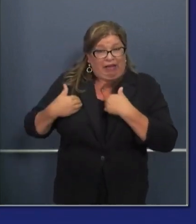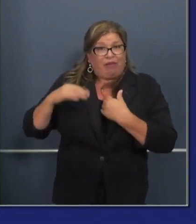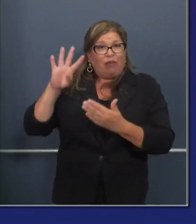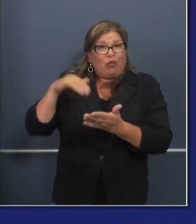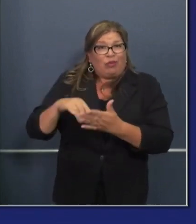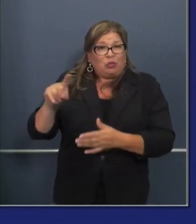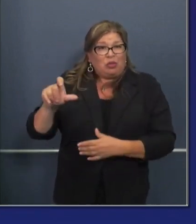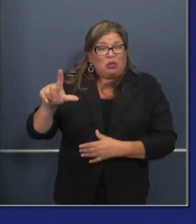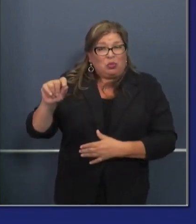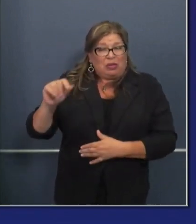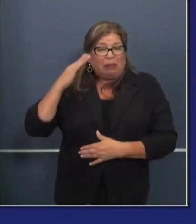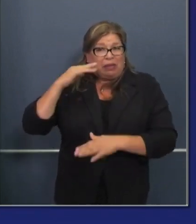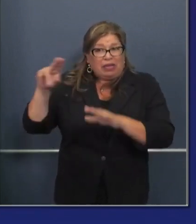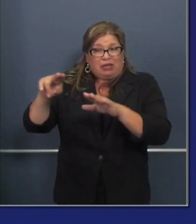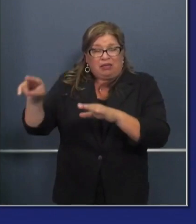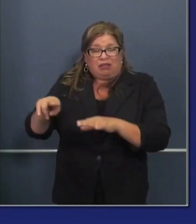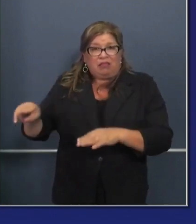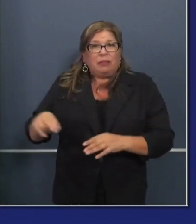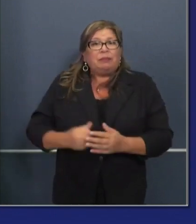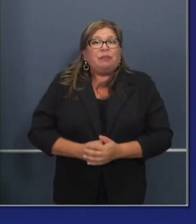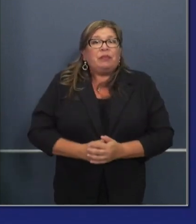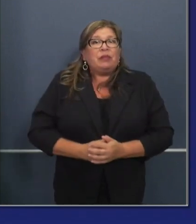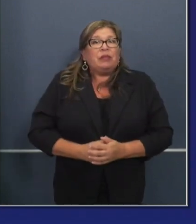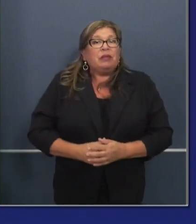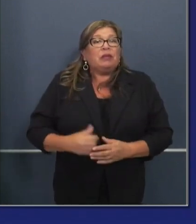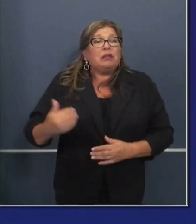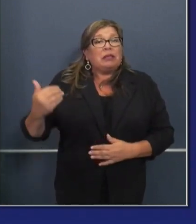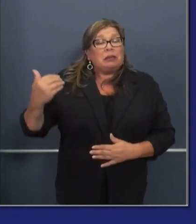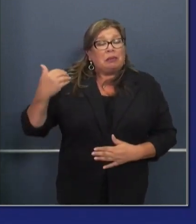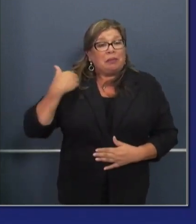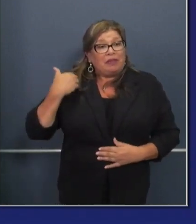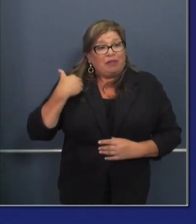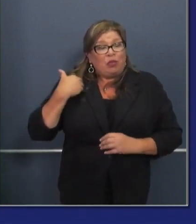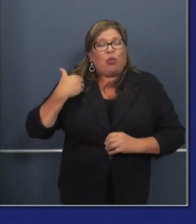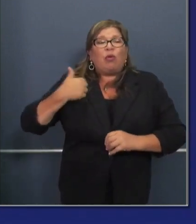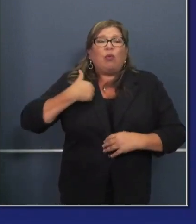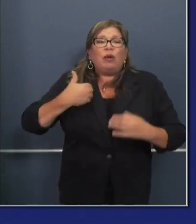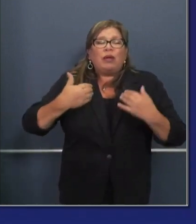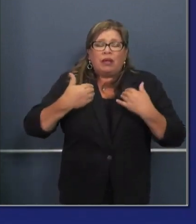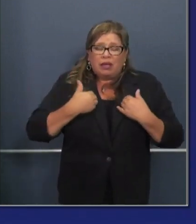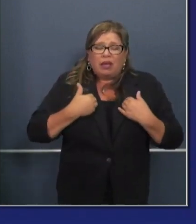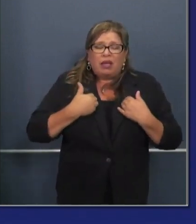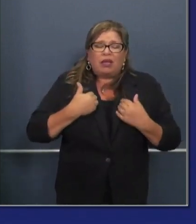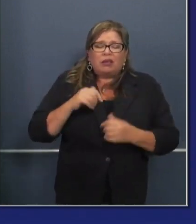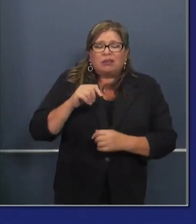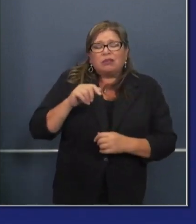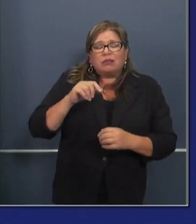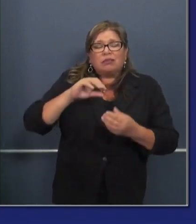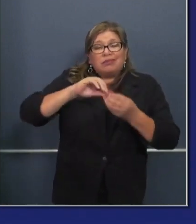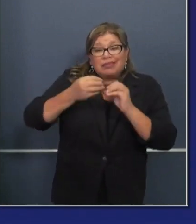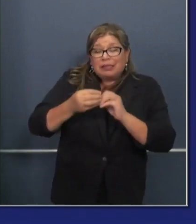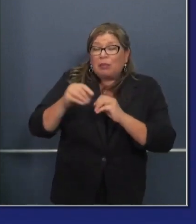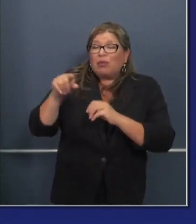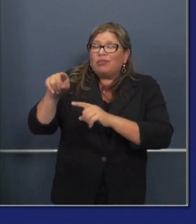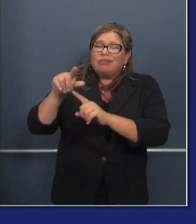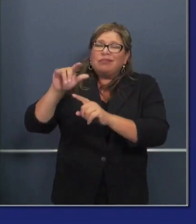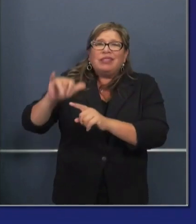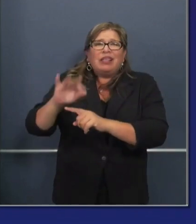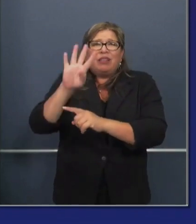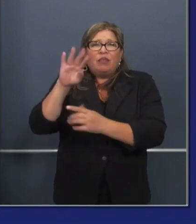We went from about 28% to roughly 29% this year. So 6 to 7% on the hospitalizations, 28